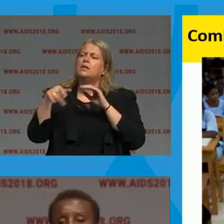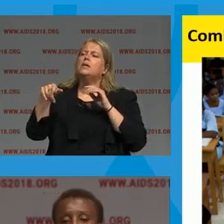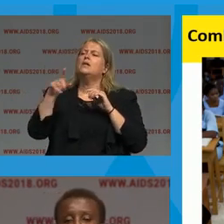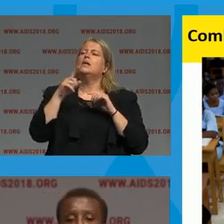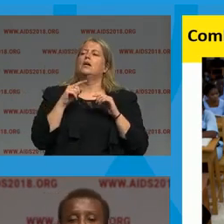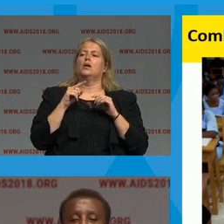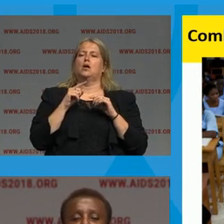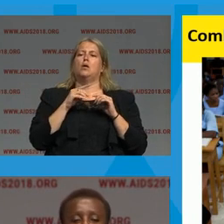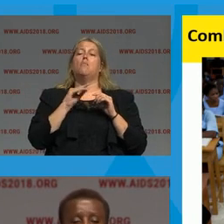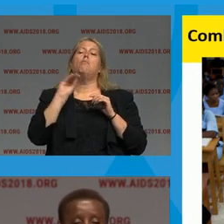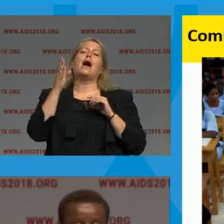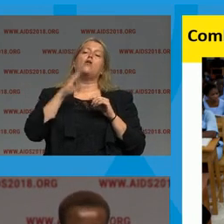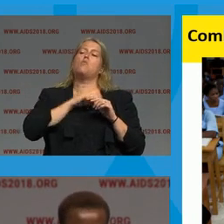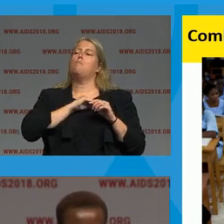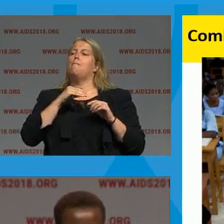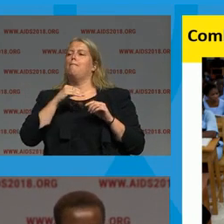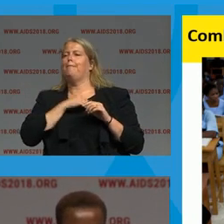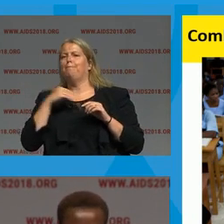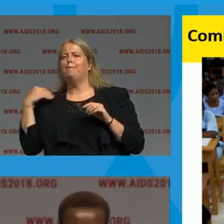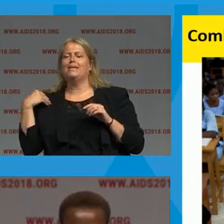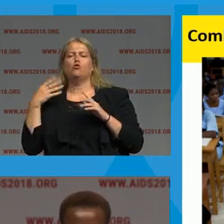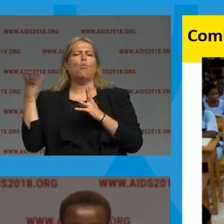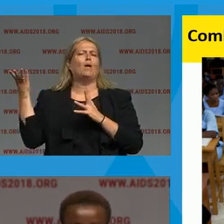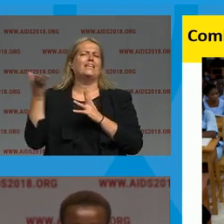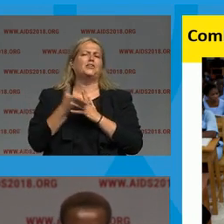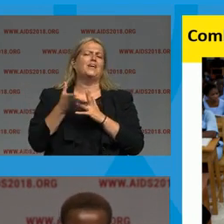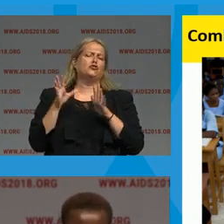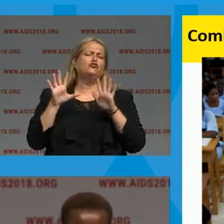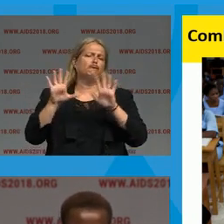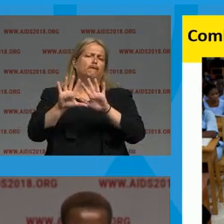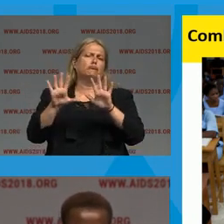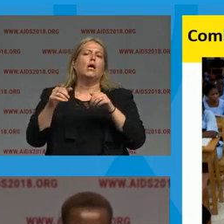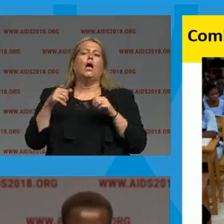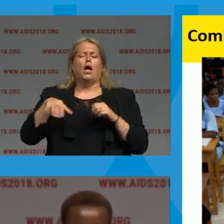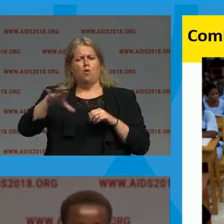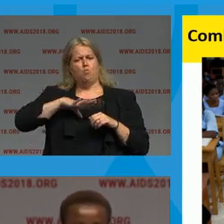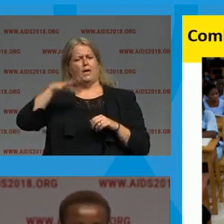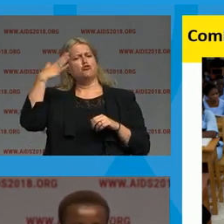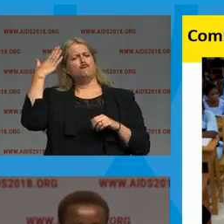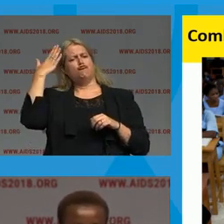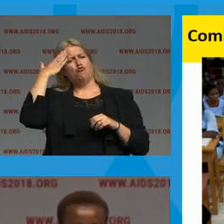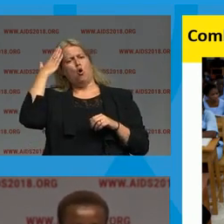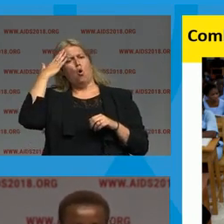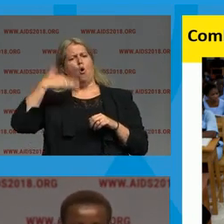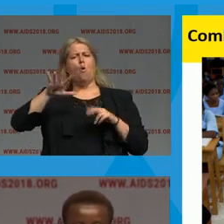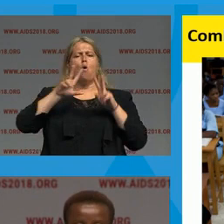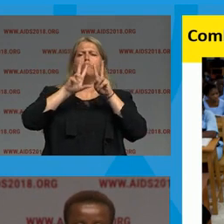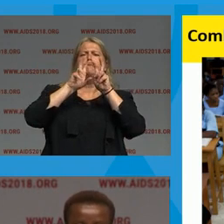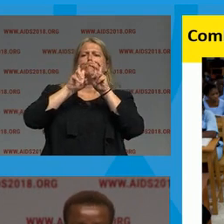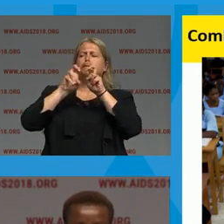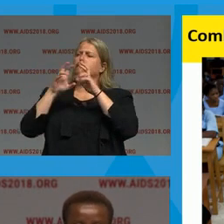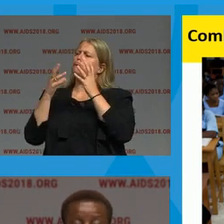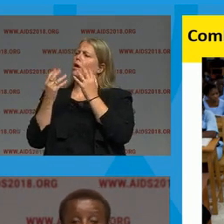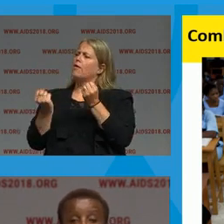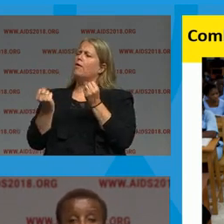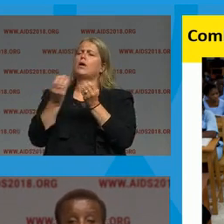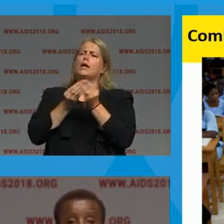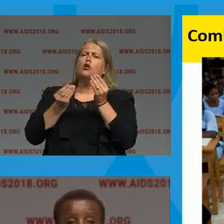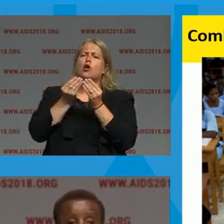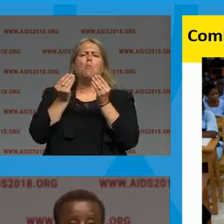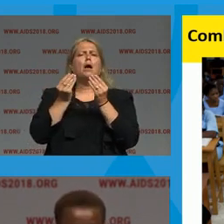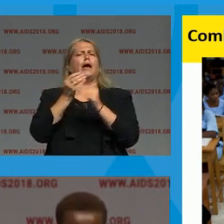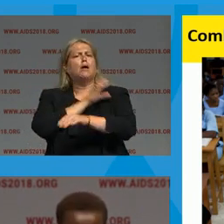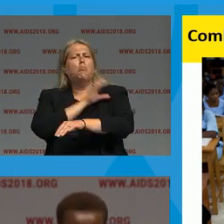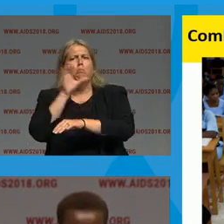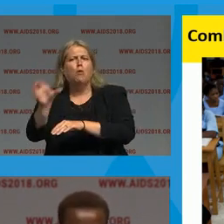the biomedical interventions in HIV prevention. We know that we have studies that have looked at economic